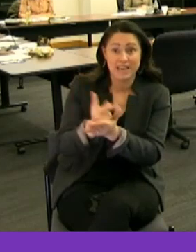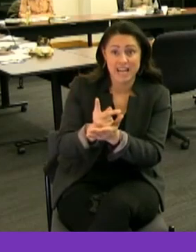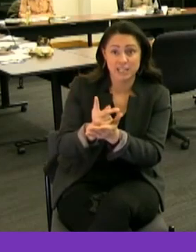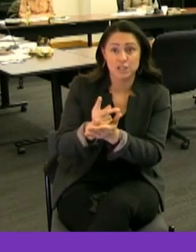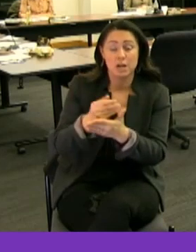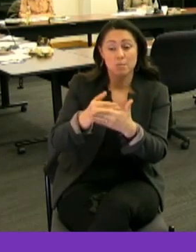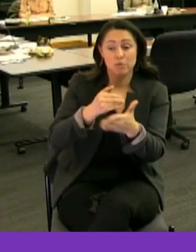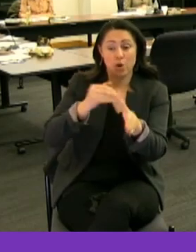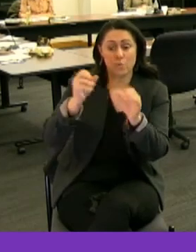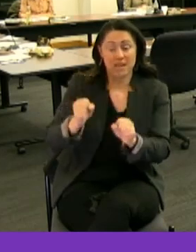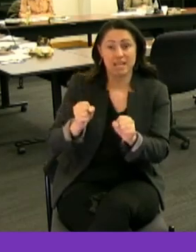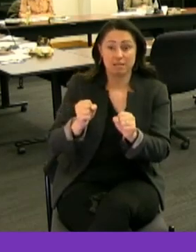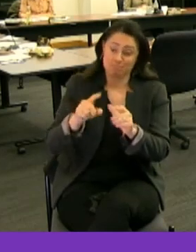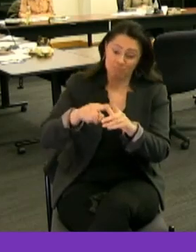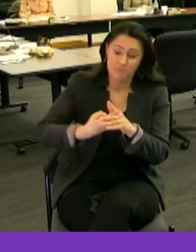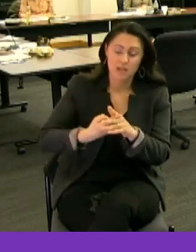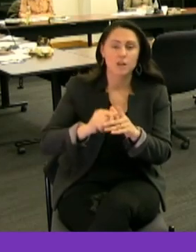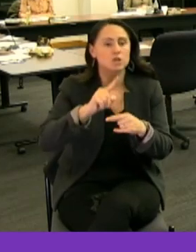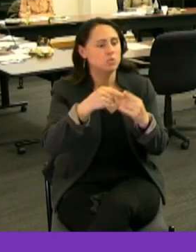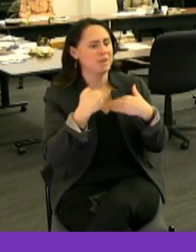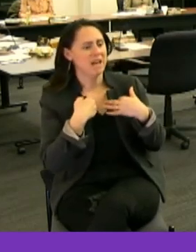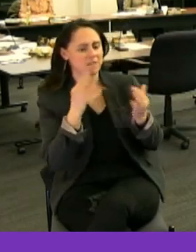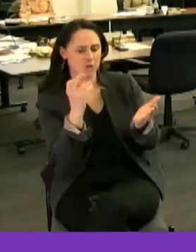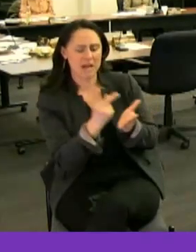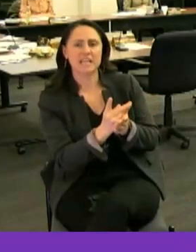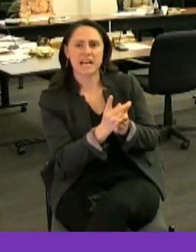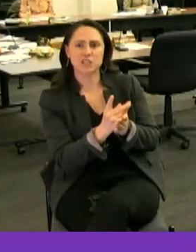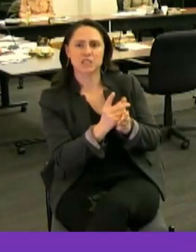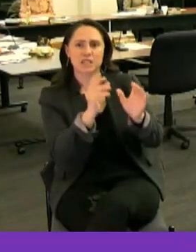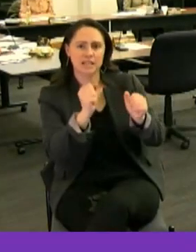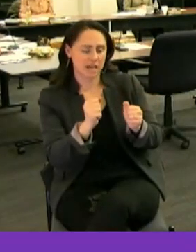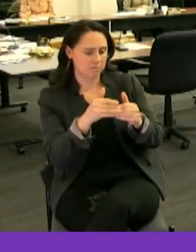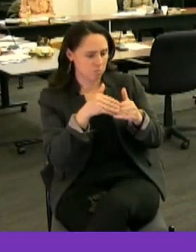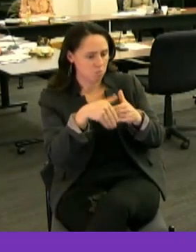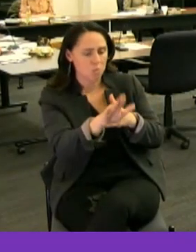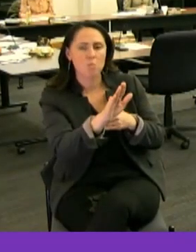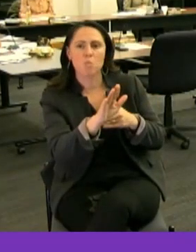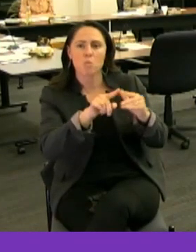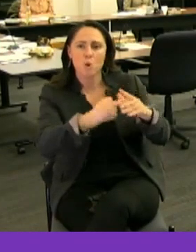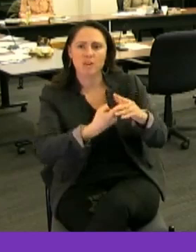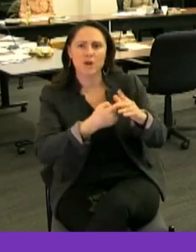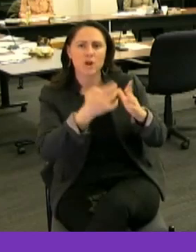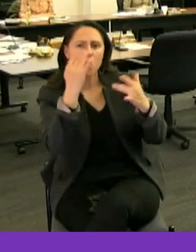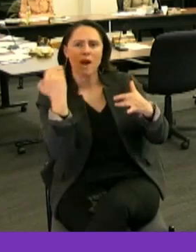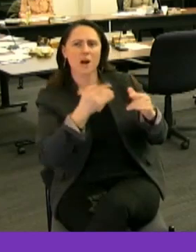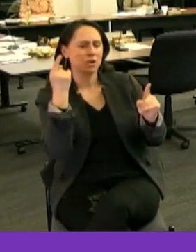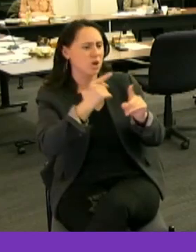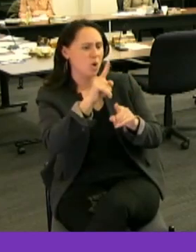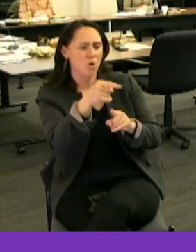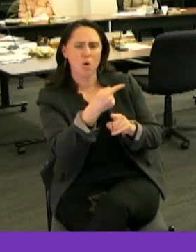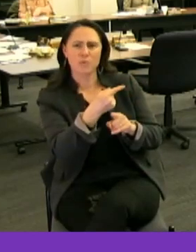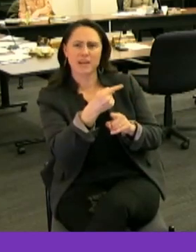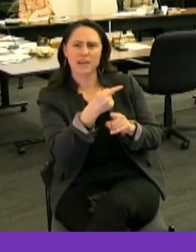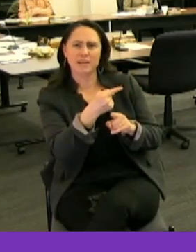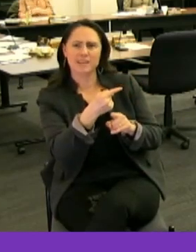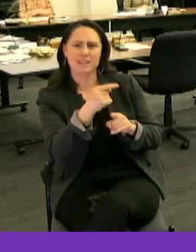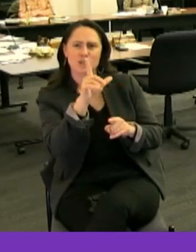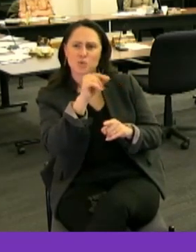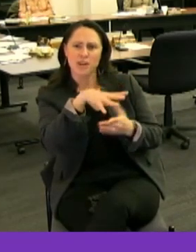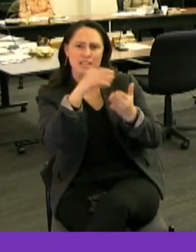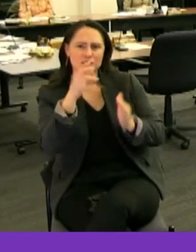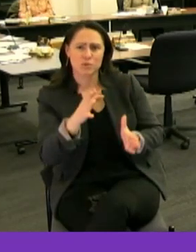out. So once we have the accreditation and we roll it out, I guess I don't understand, why is our goal only to attract 20? Is